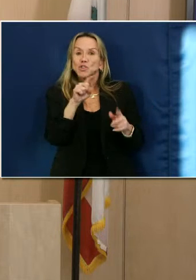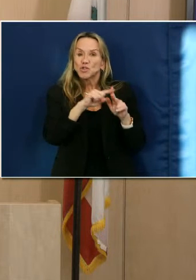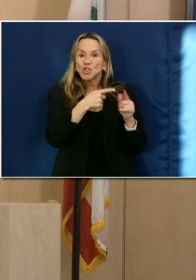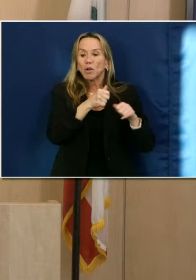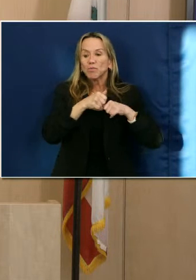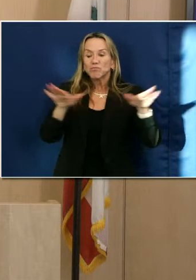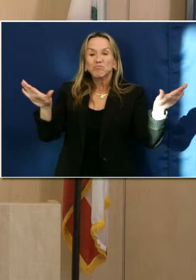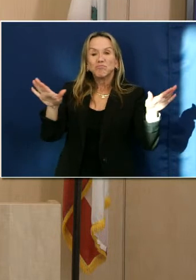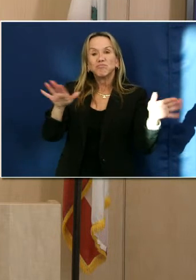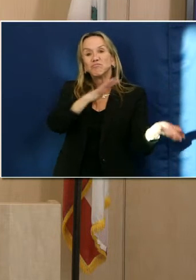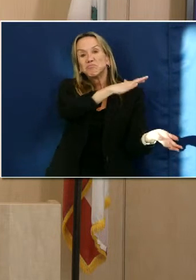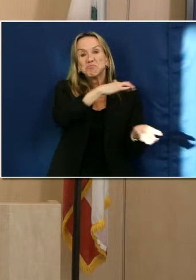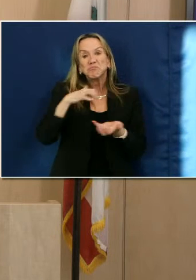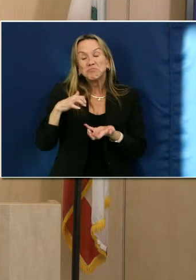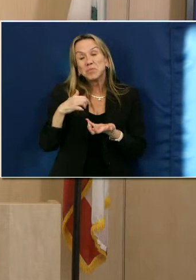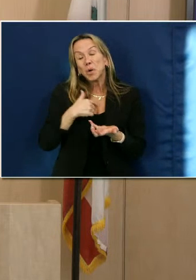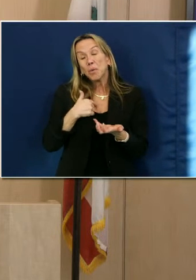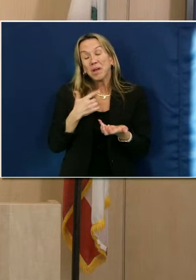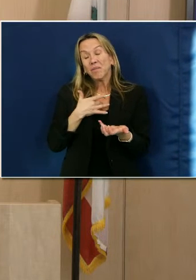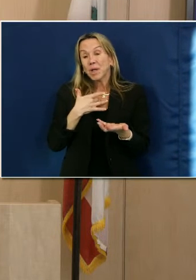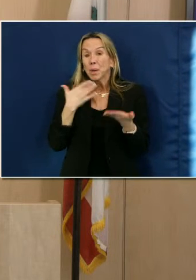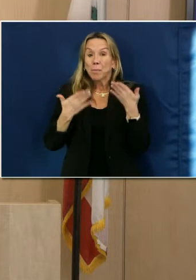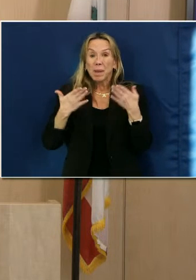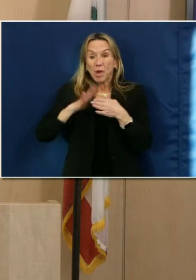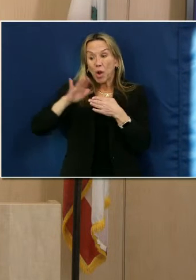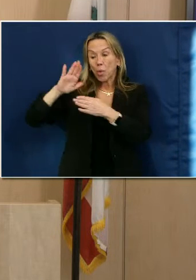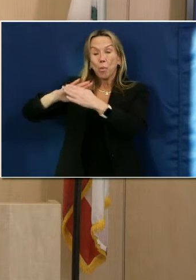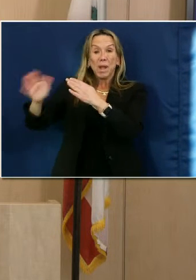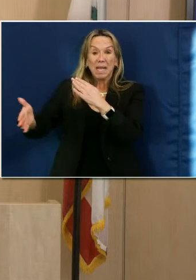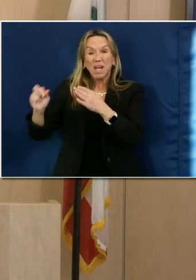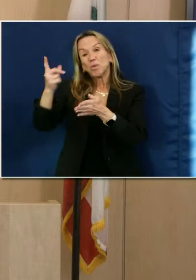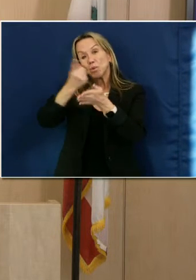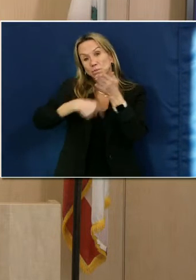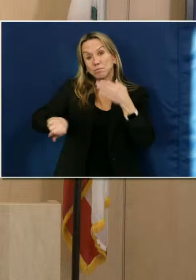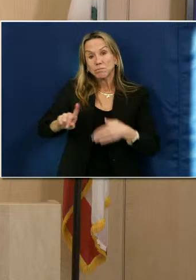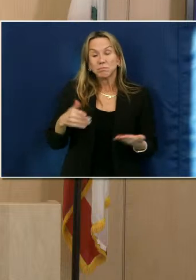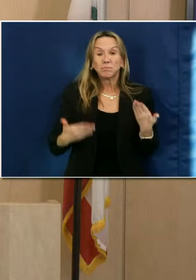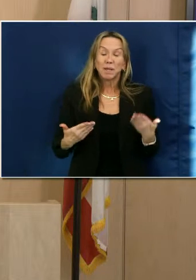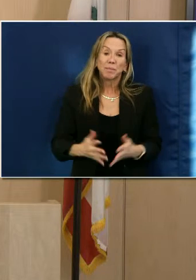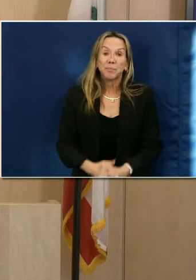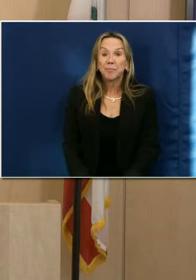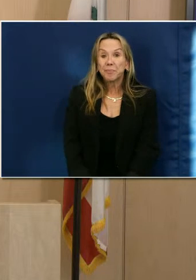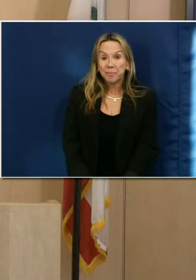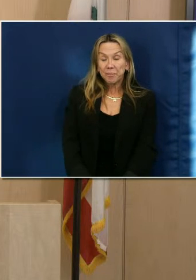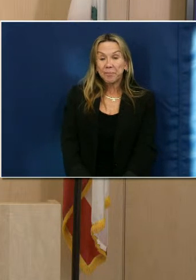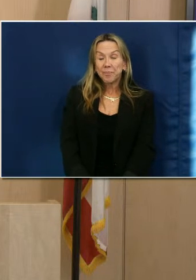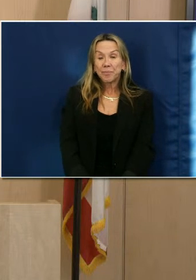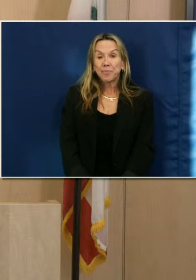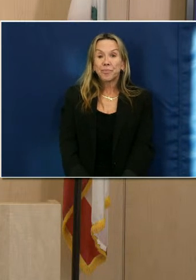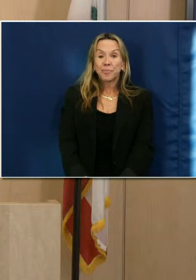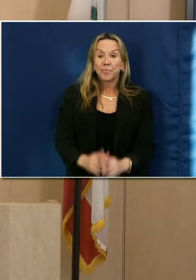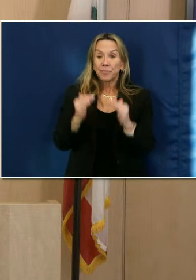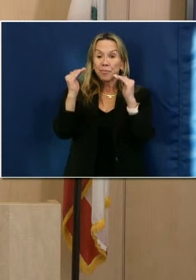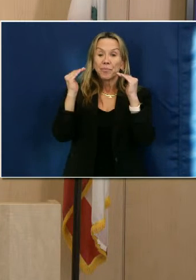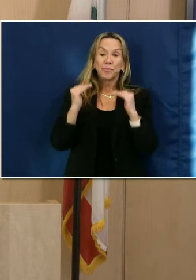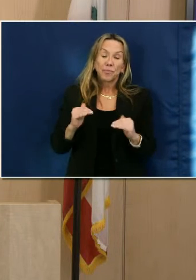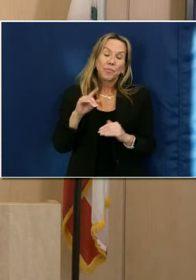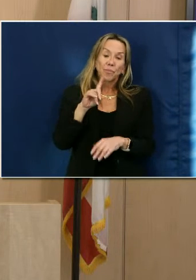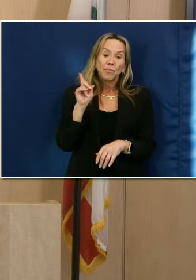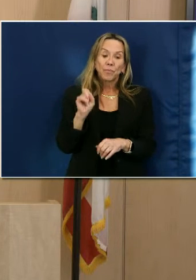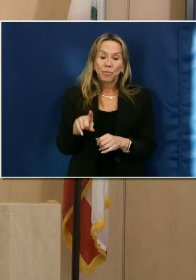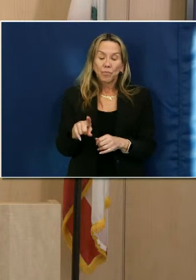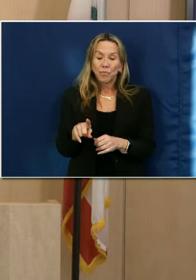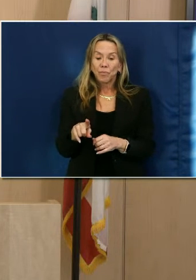shipments at the end or over the weekend or in the following week. This next question is also for